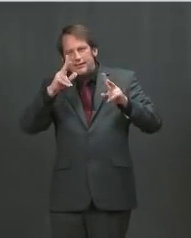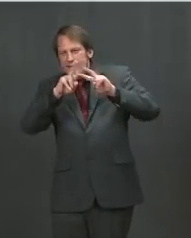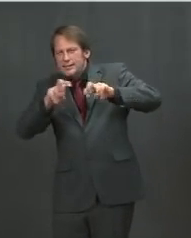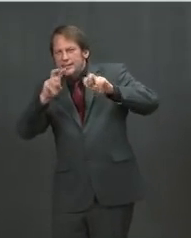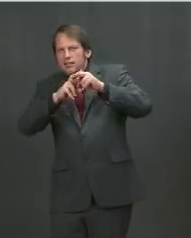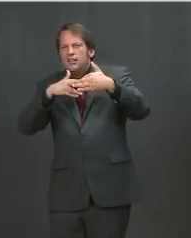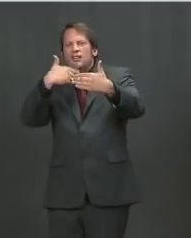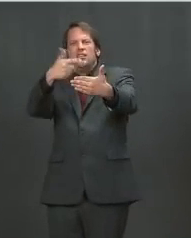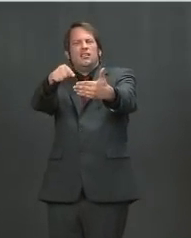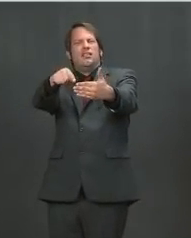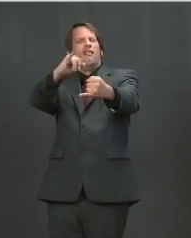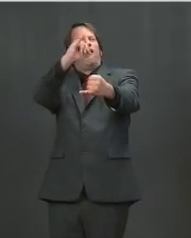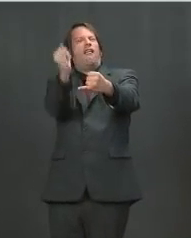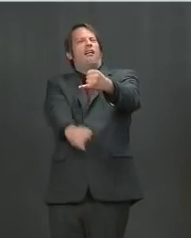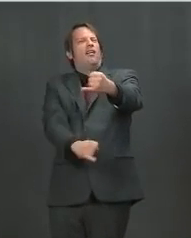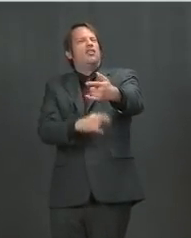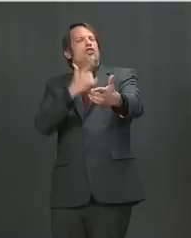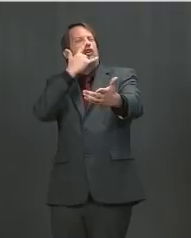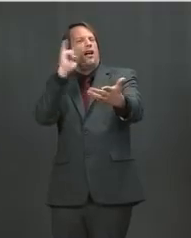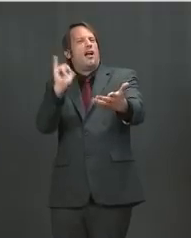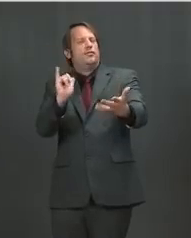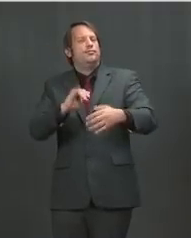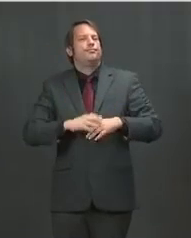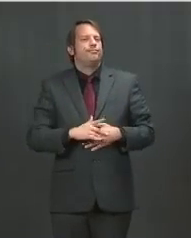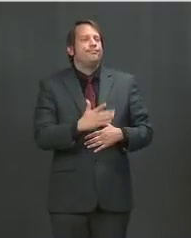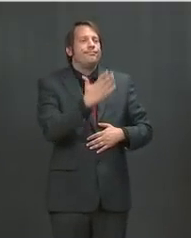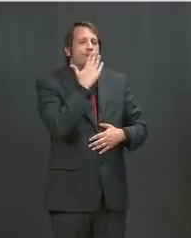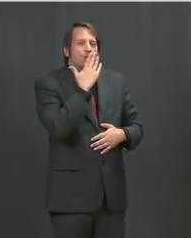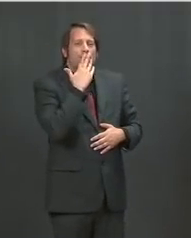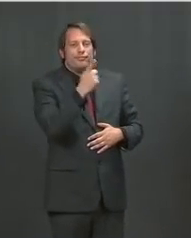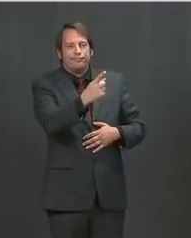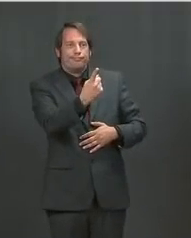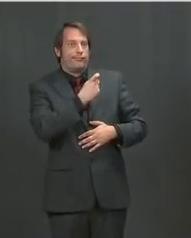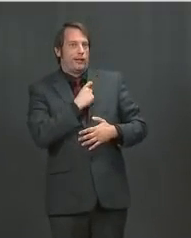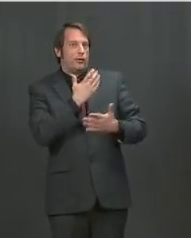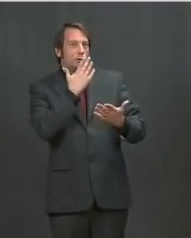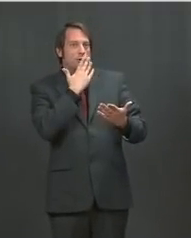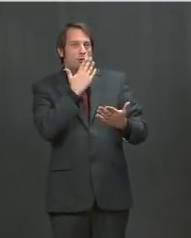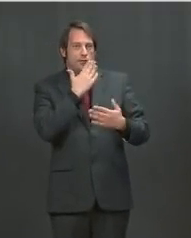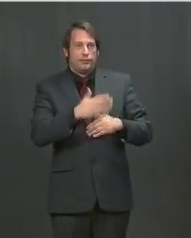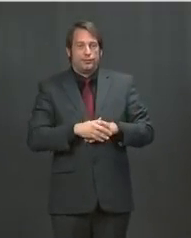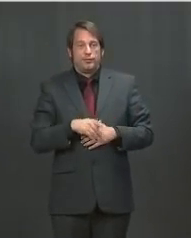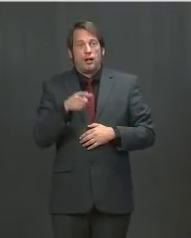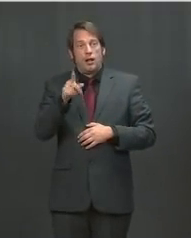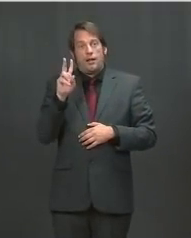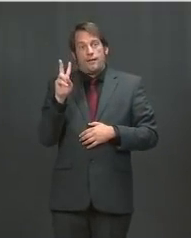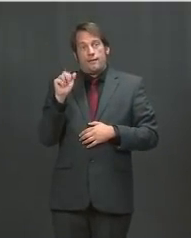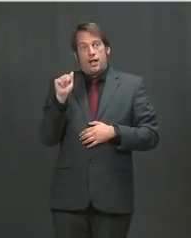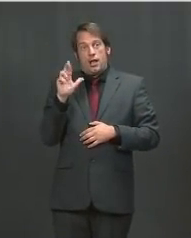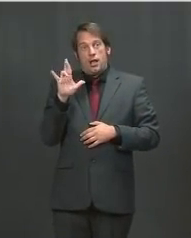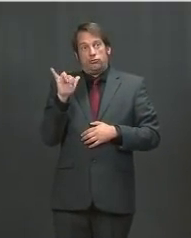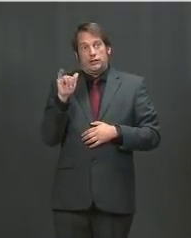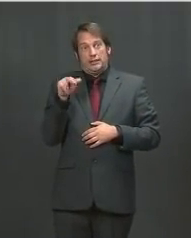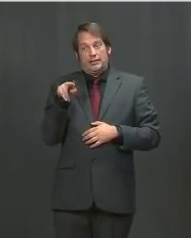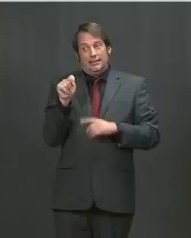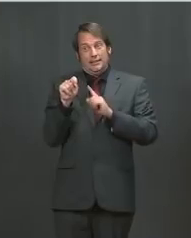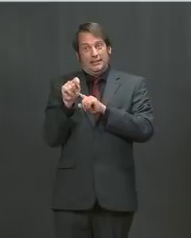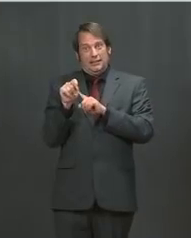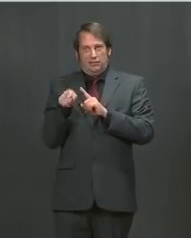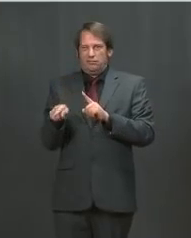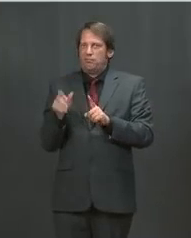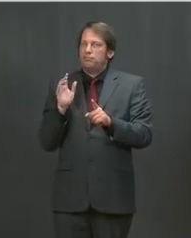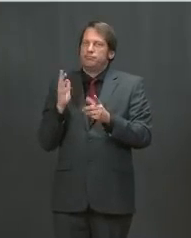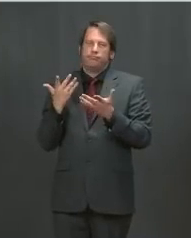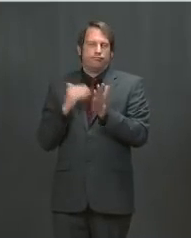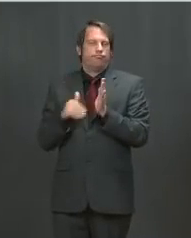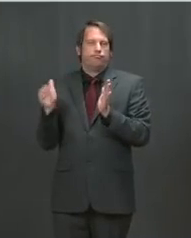So I'll start, Caitlin, thank you for that. It is the most common lineage, period. So there are many different lineages of the